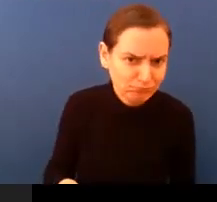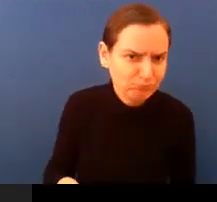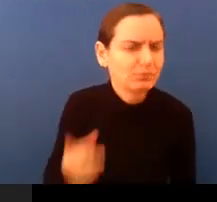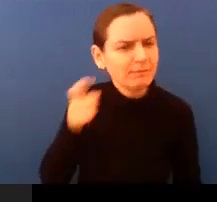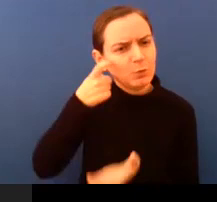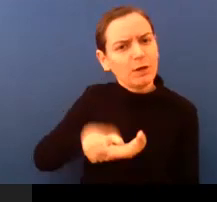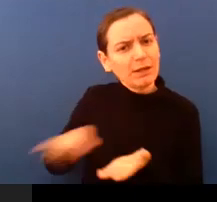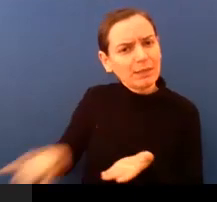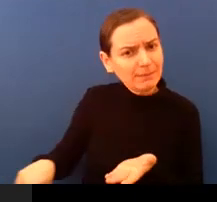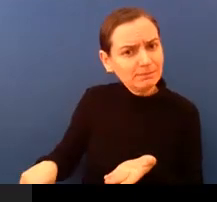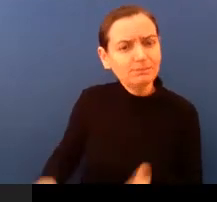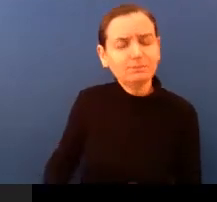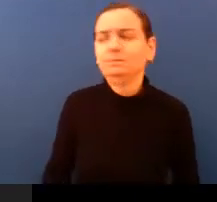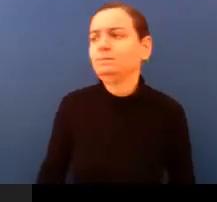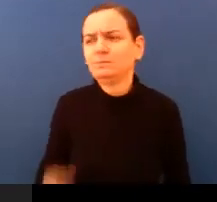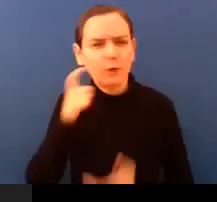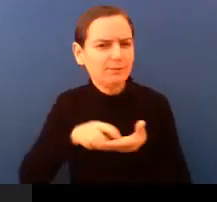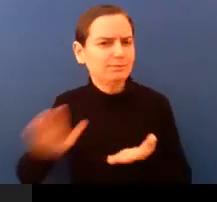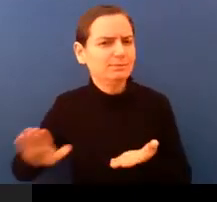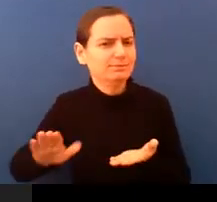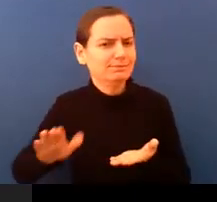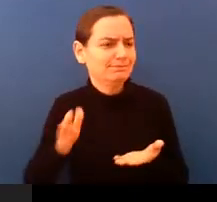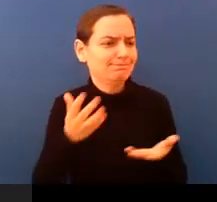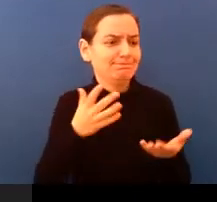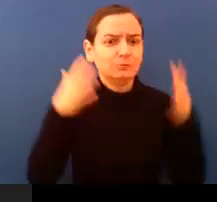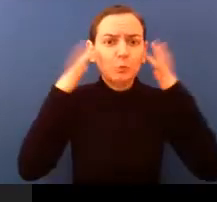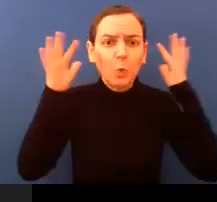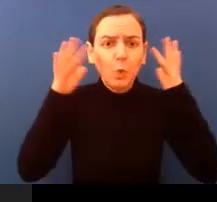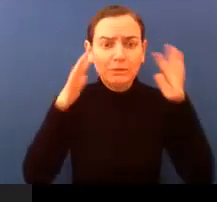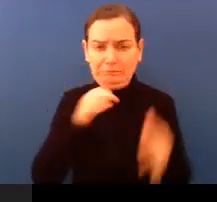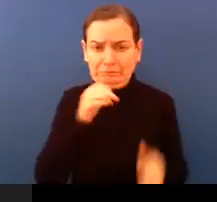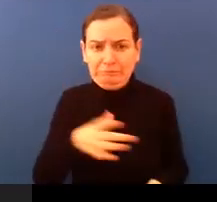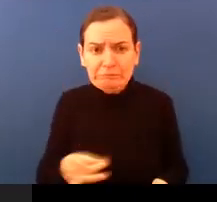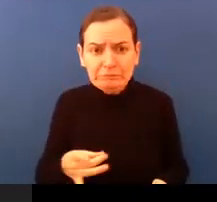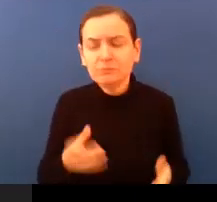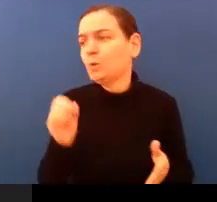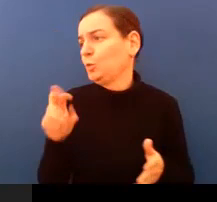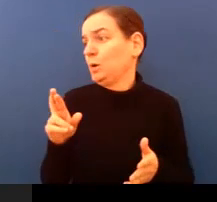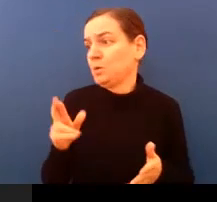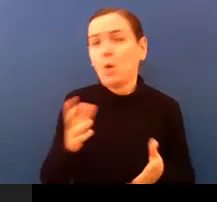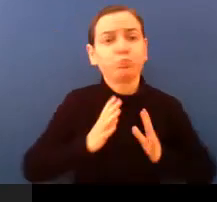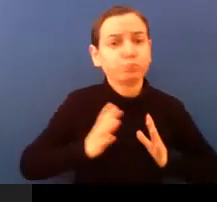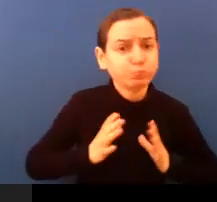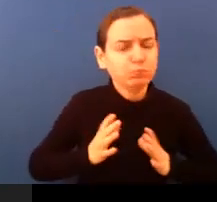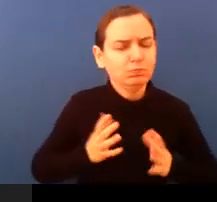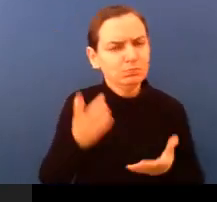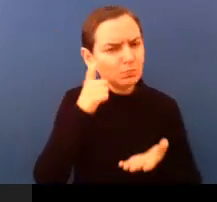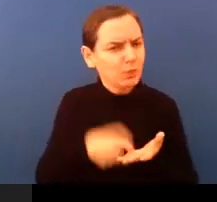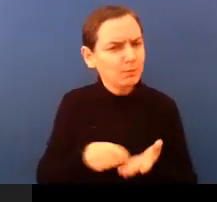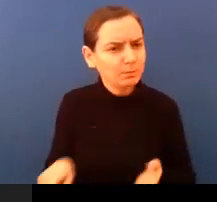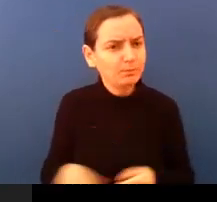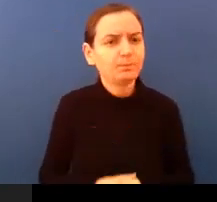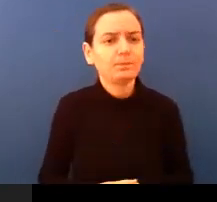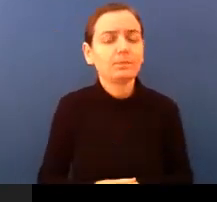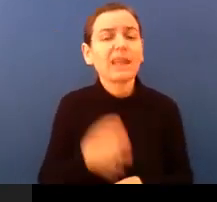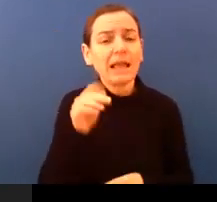Boarding cost is being prepared to pay for boarding cost. And reemphasize that the dog is